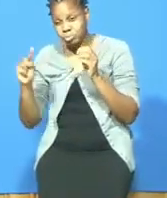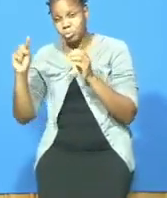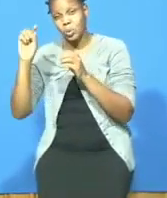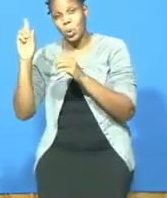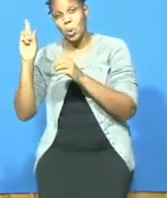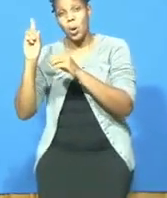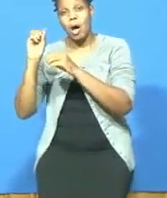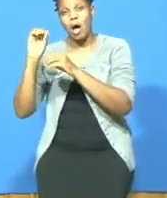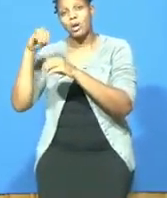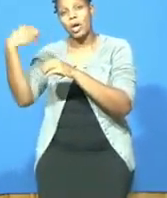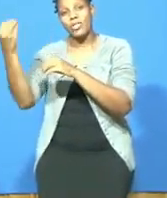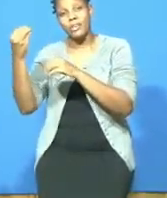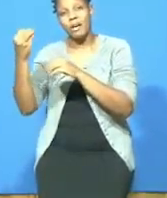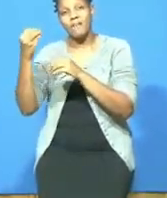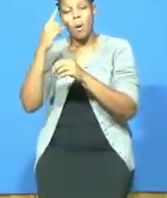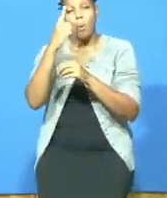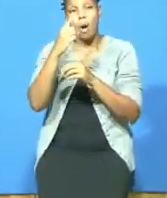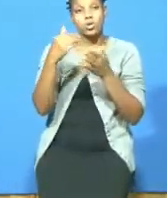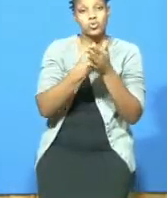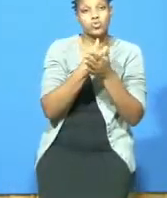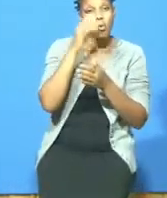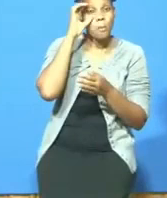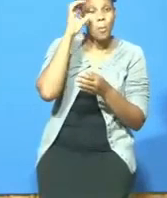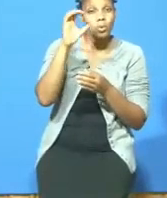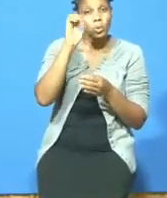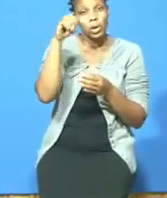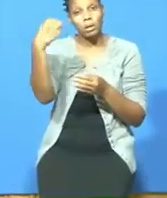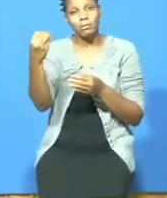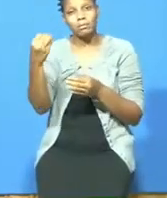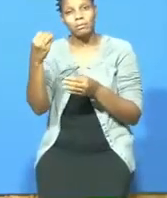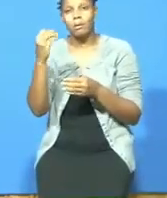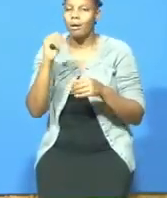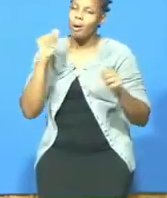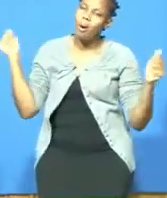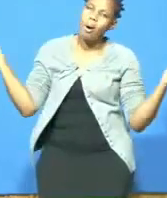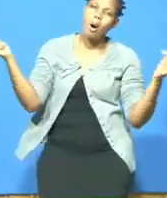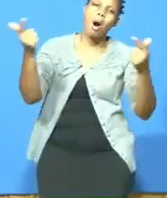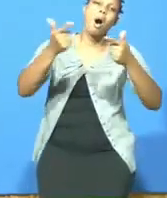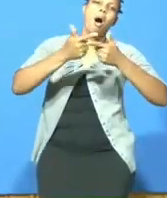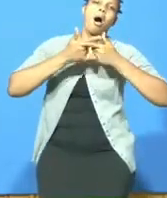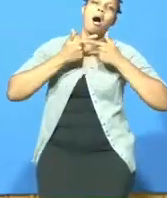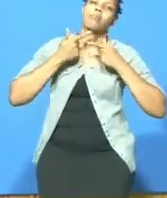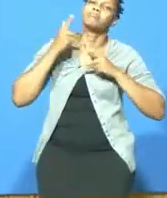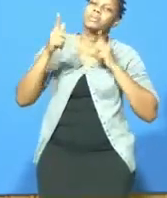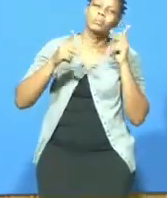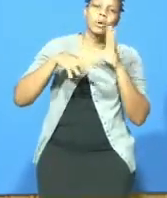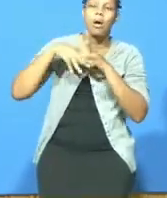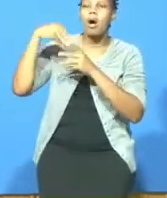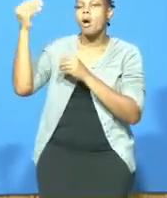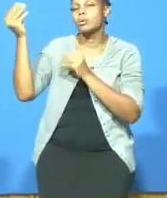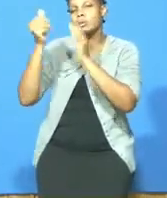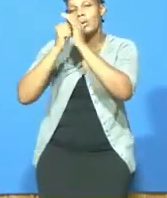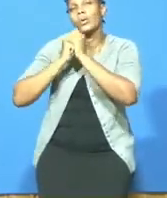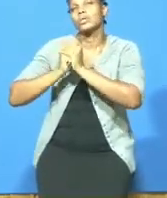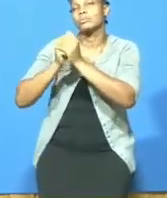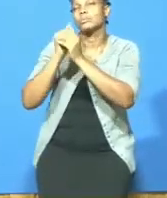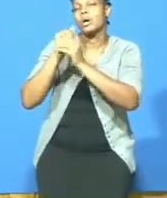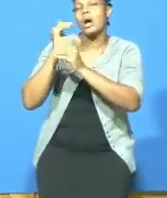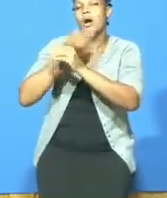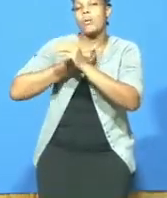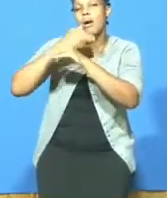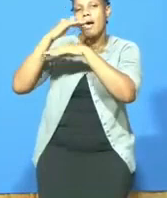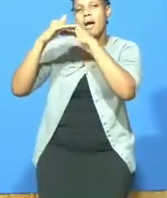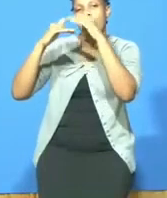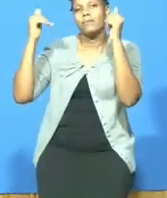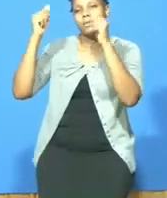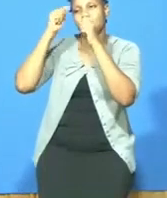another, shall all flesh go up to worship our Heavenly Father. But